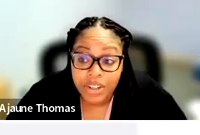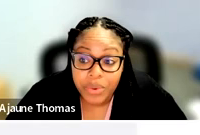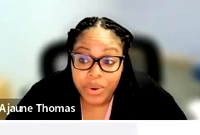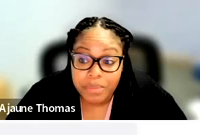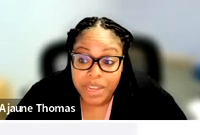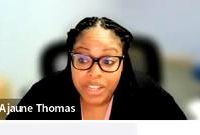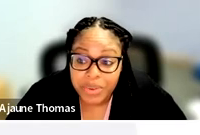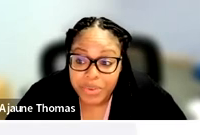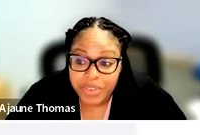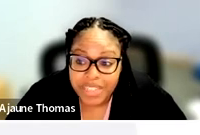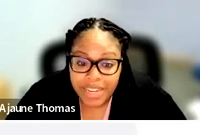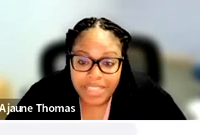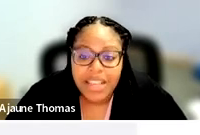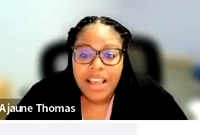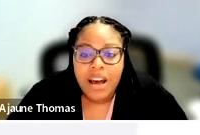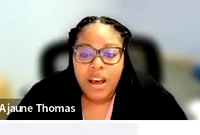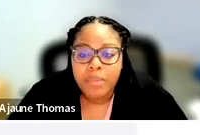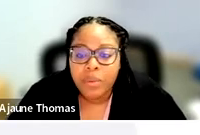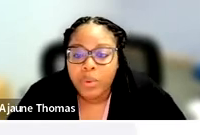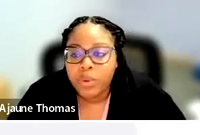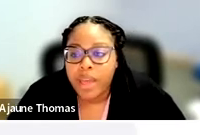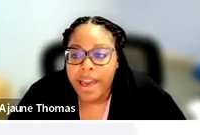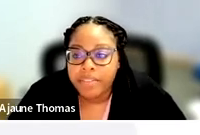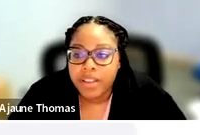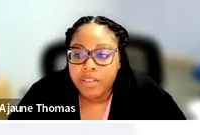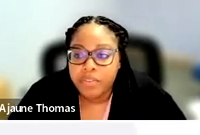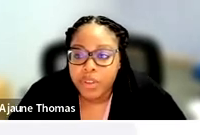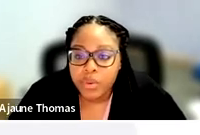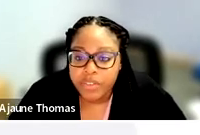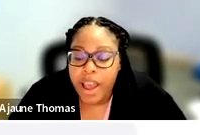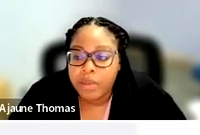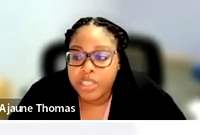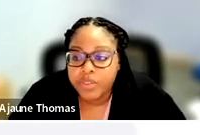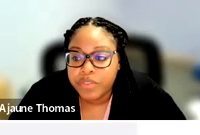selection in your menu for settings, it will have a